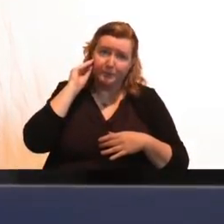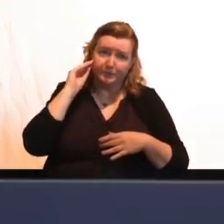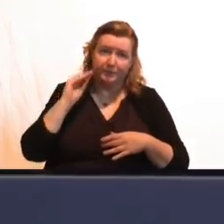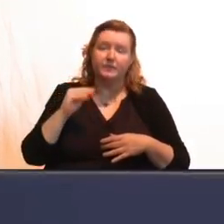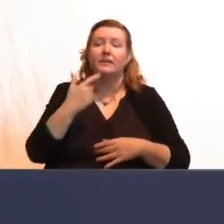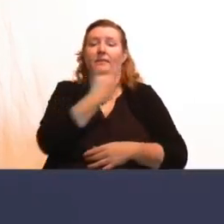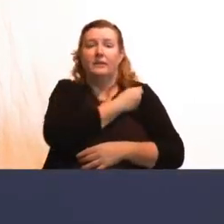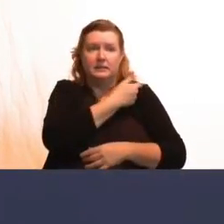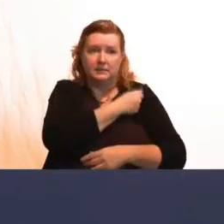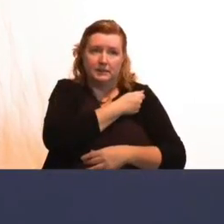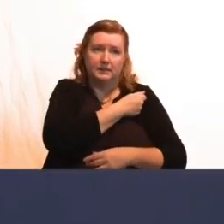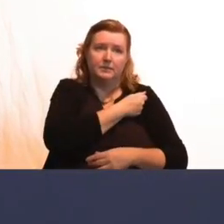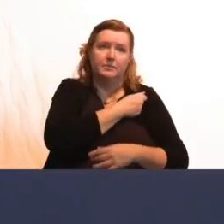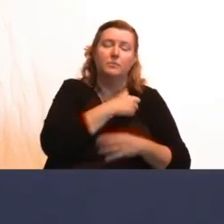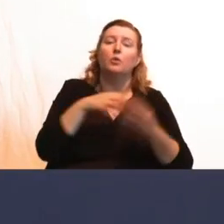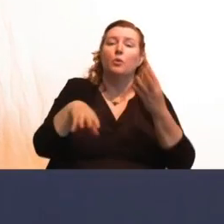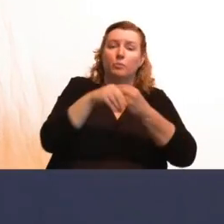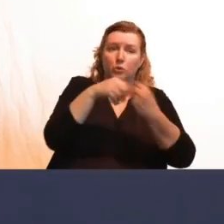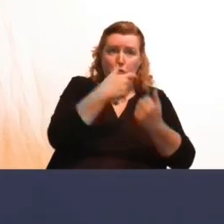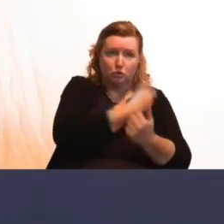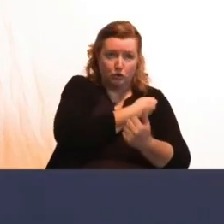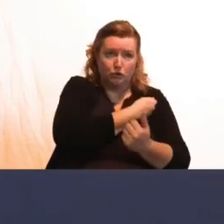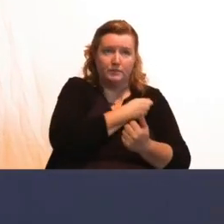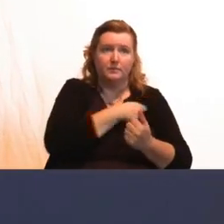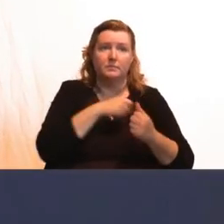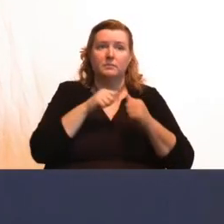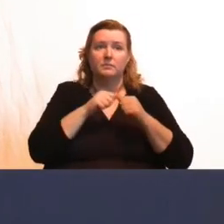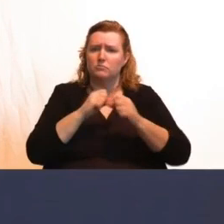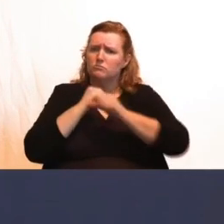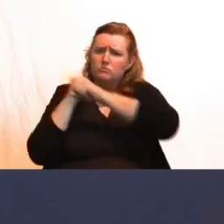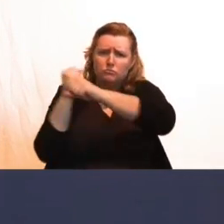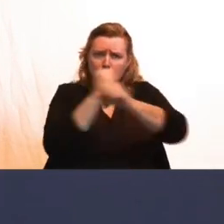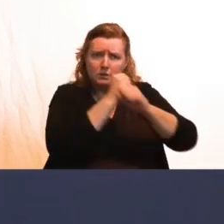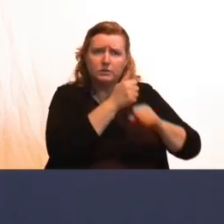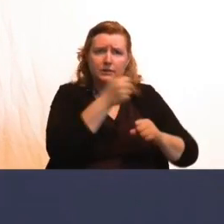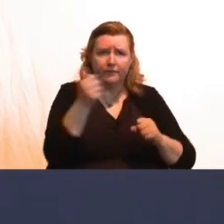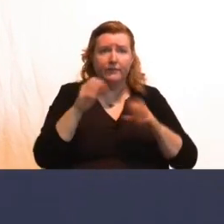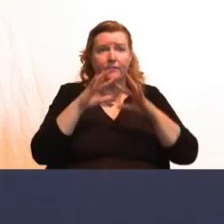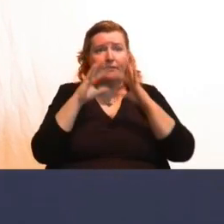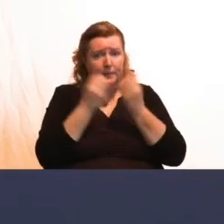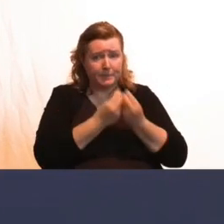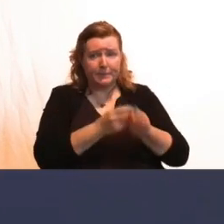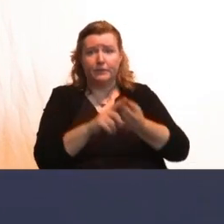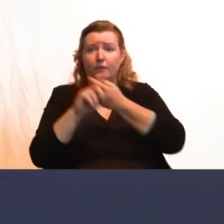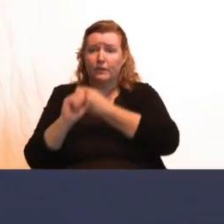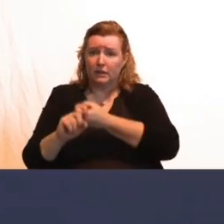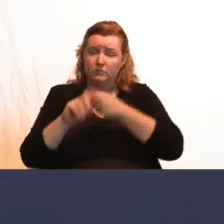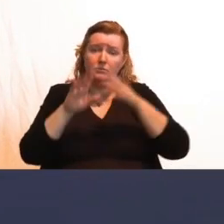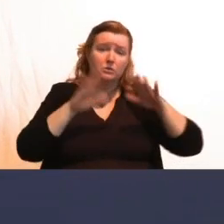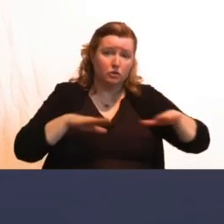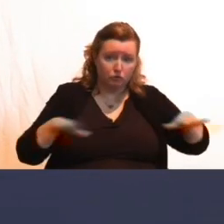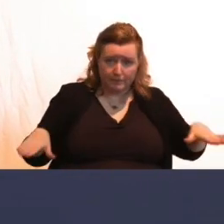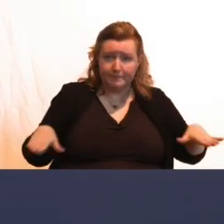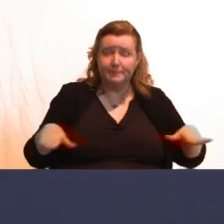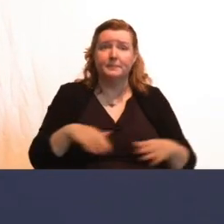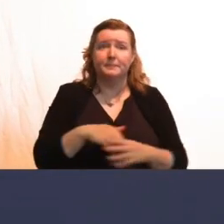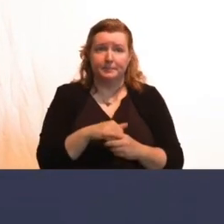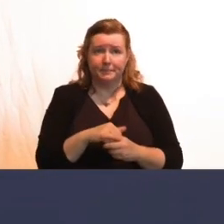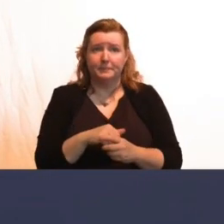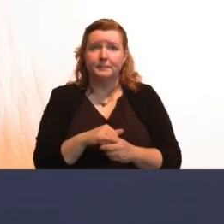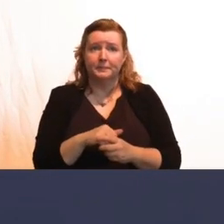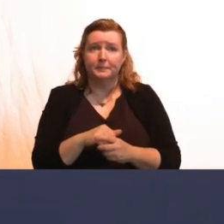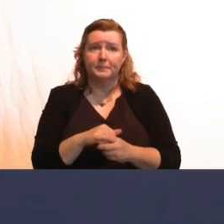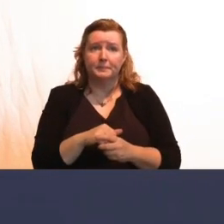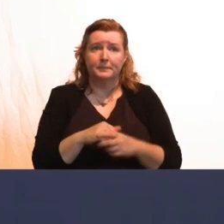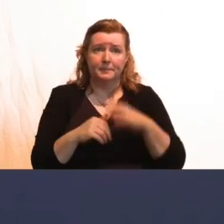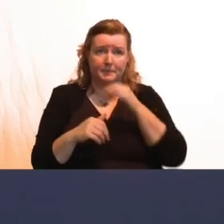behalf of your fellow 9.3 million members in your New Jersey family. Thank you for everything. And I would